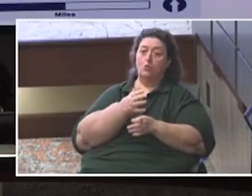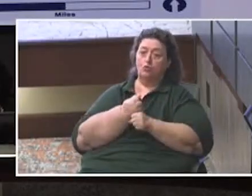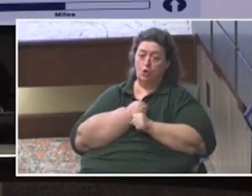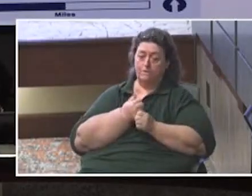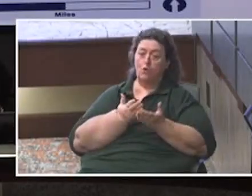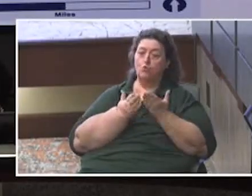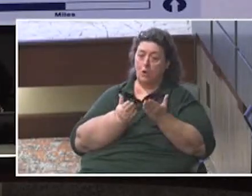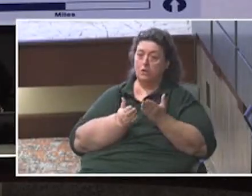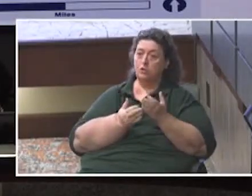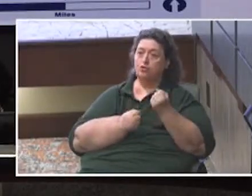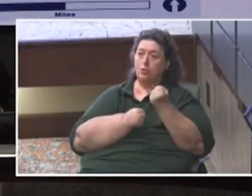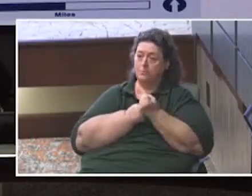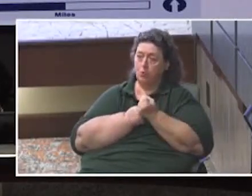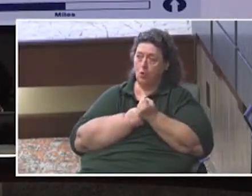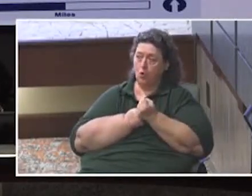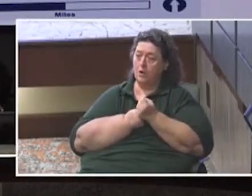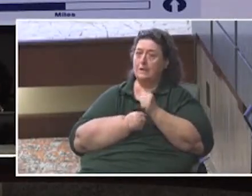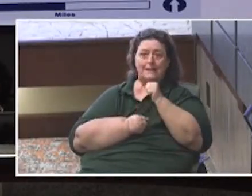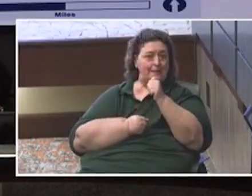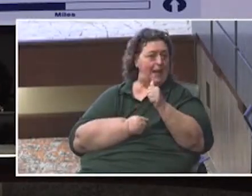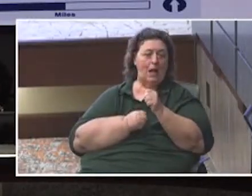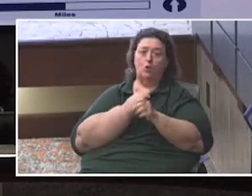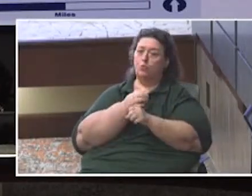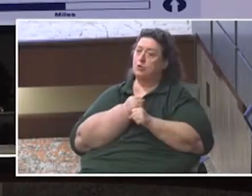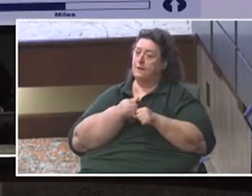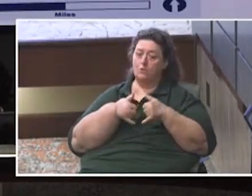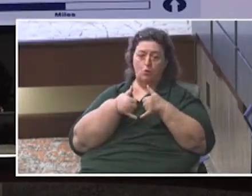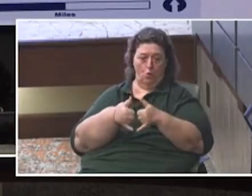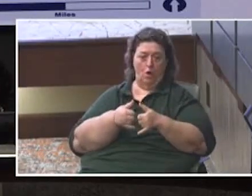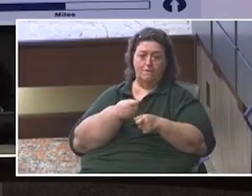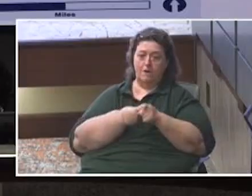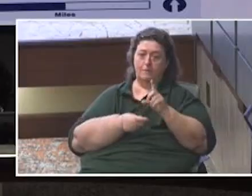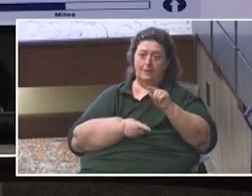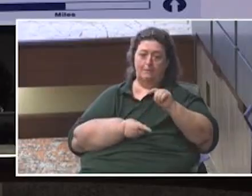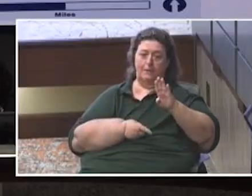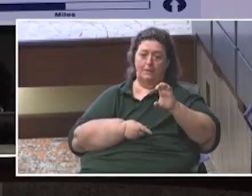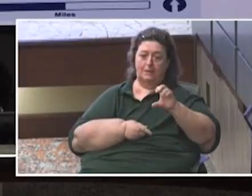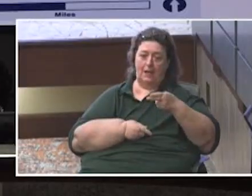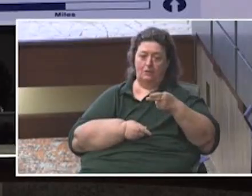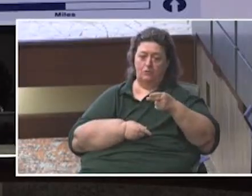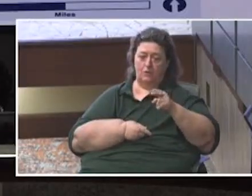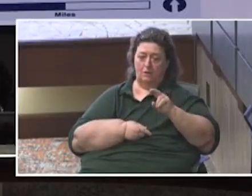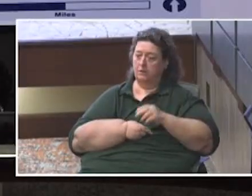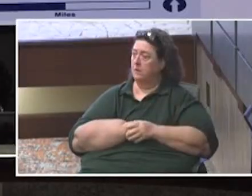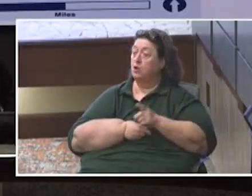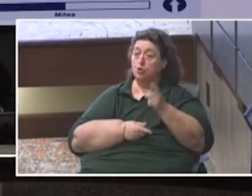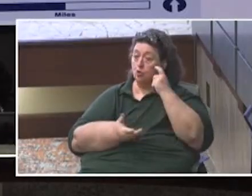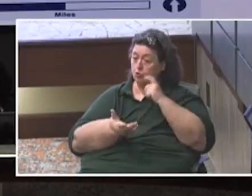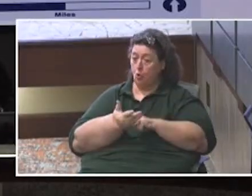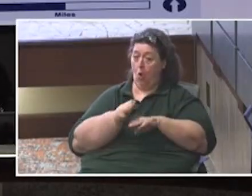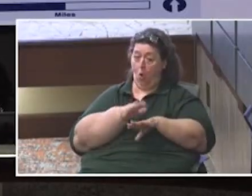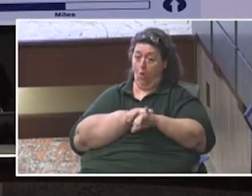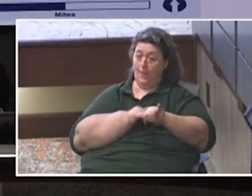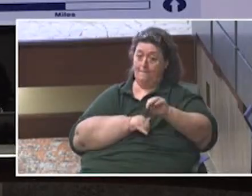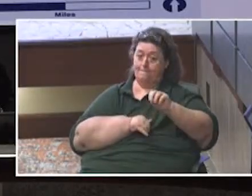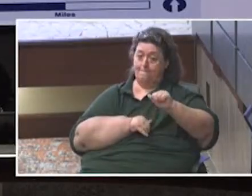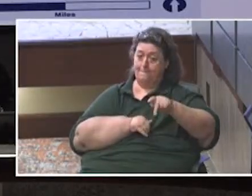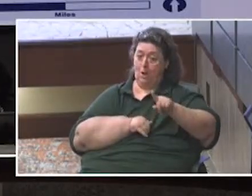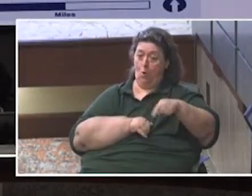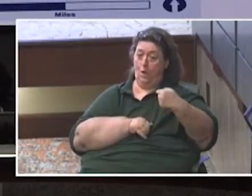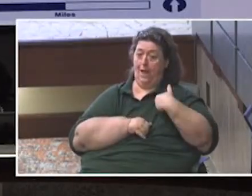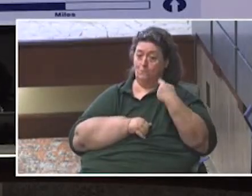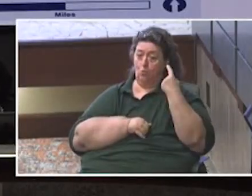of support and did not receive an award from TDHCA. Now, if you notice on the map, we only have